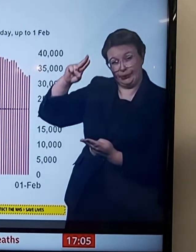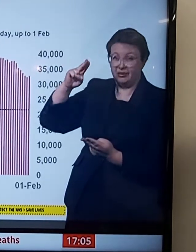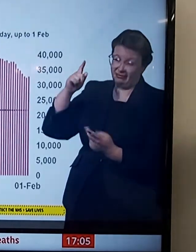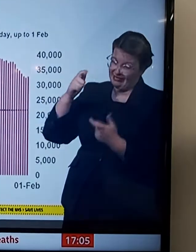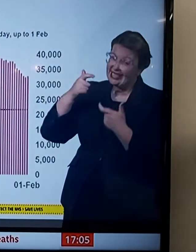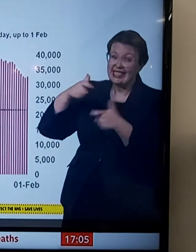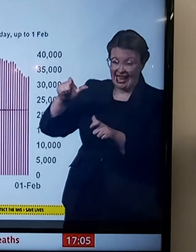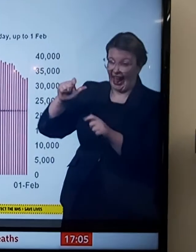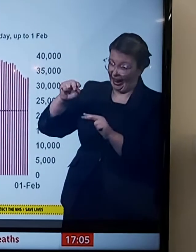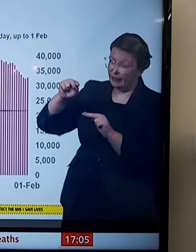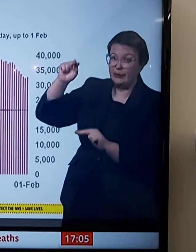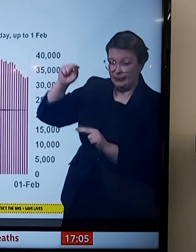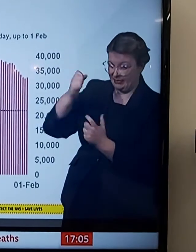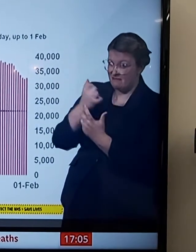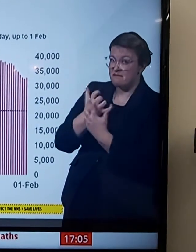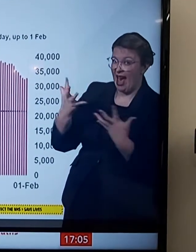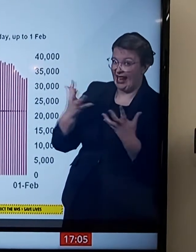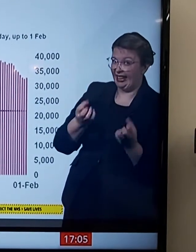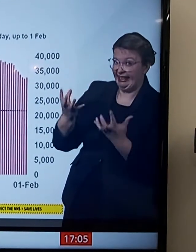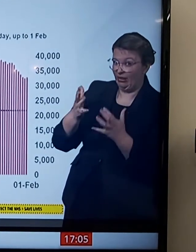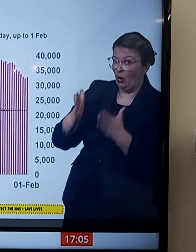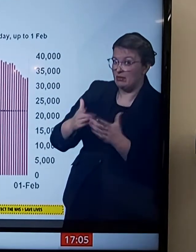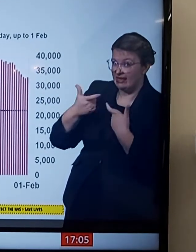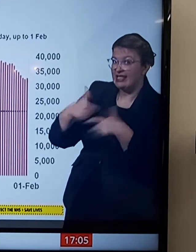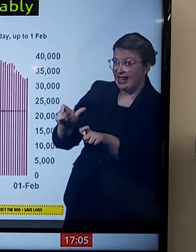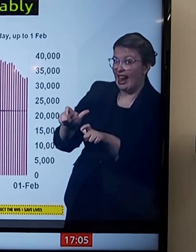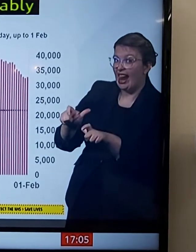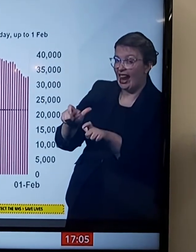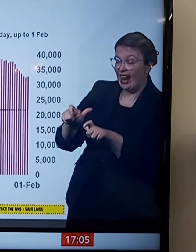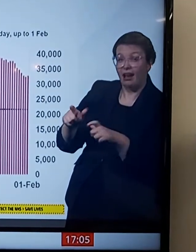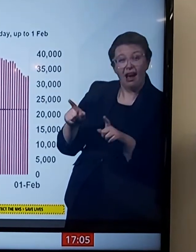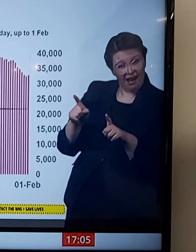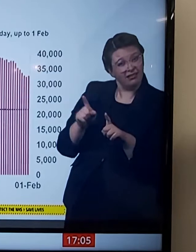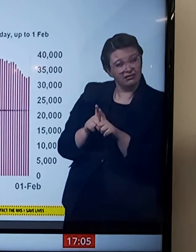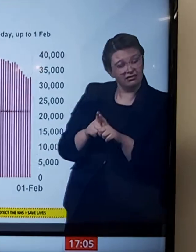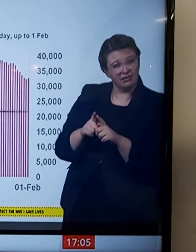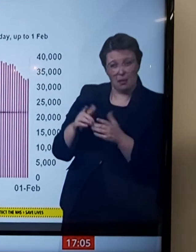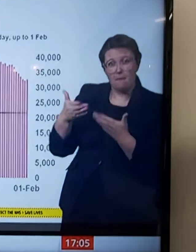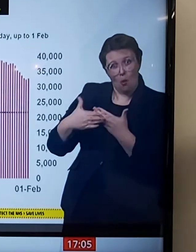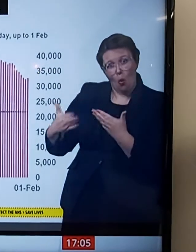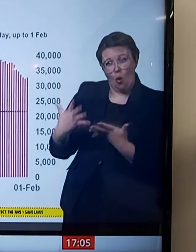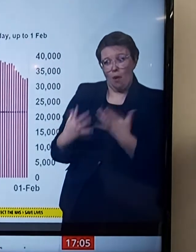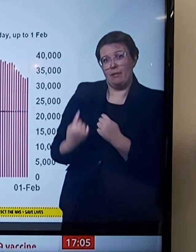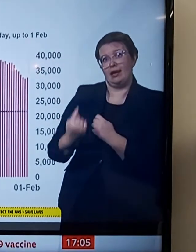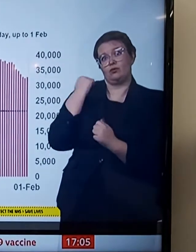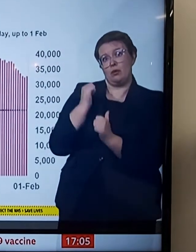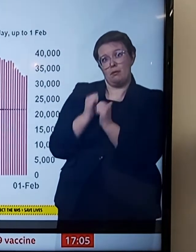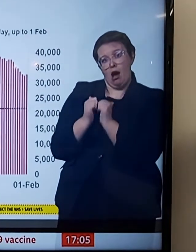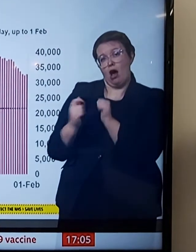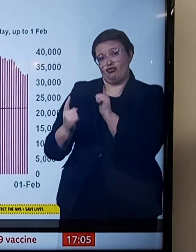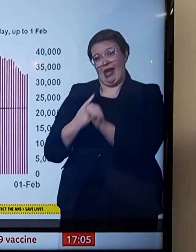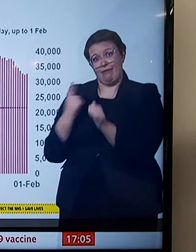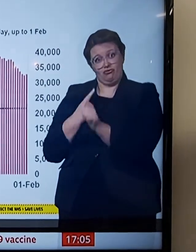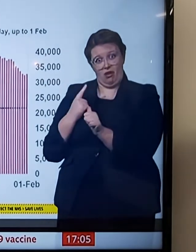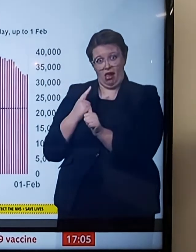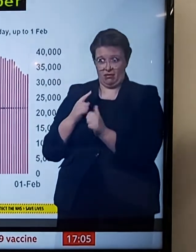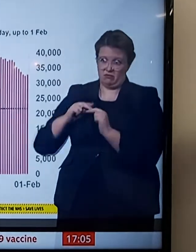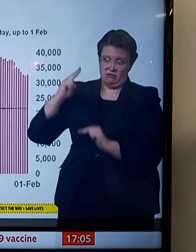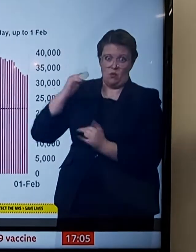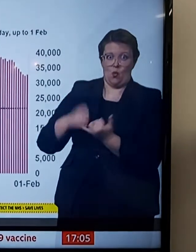there are still a very large number of people in hospital and more people than there were in the first peak in April last